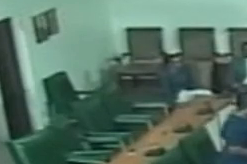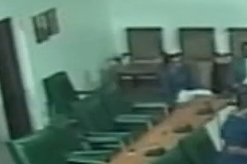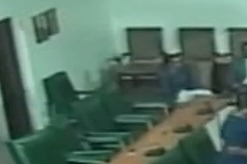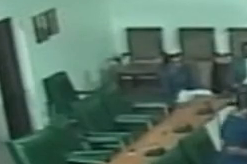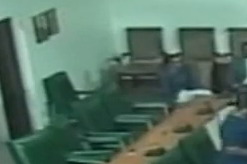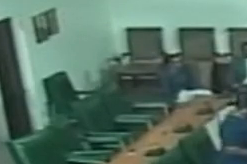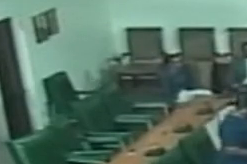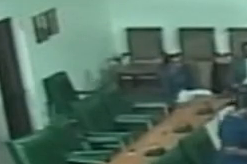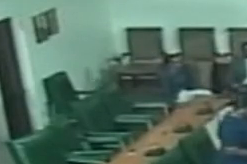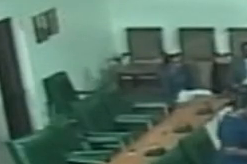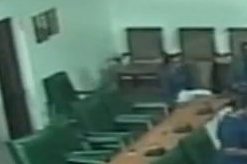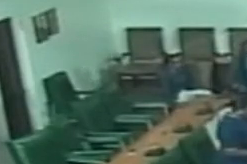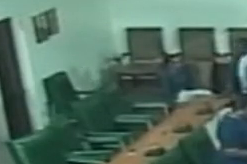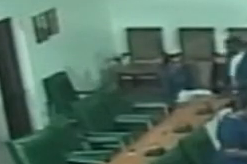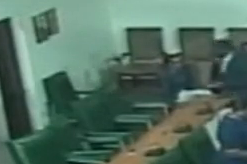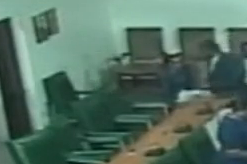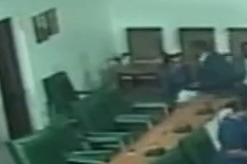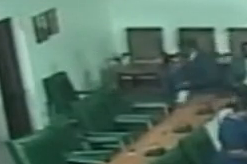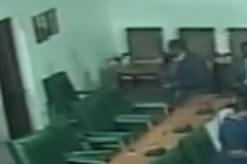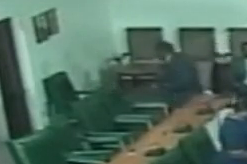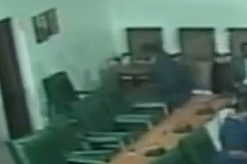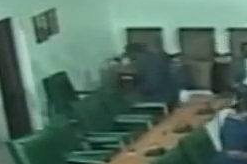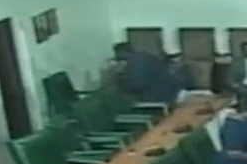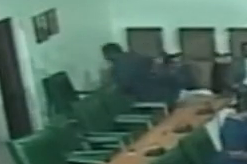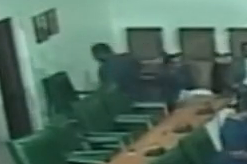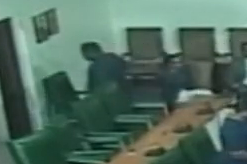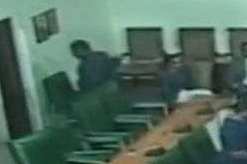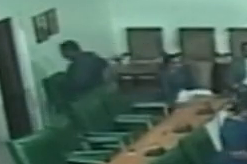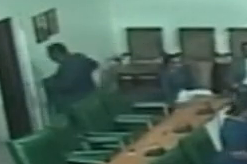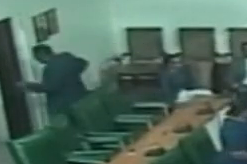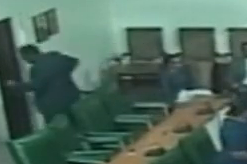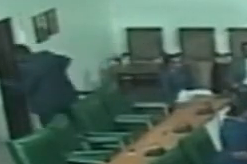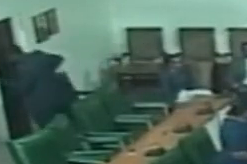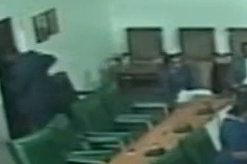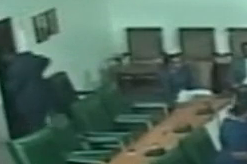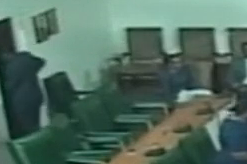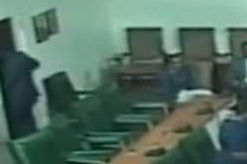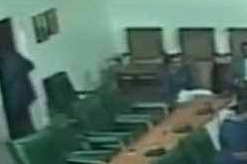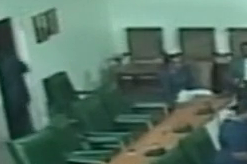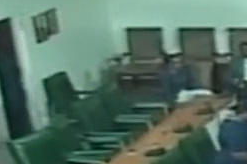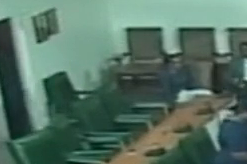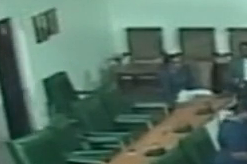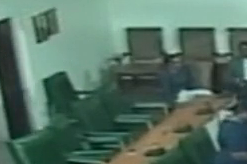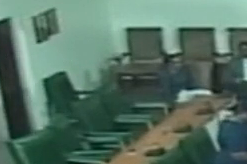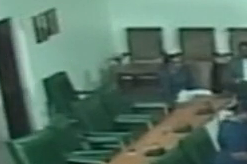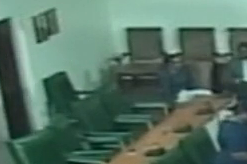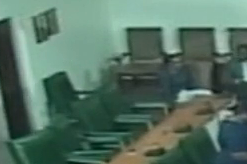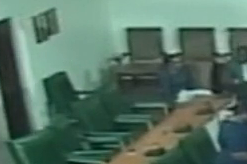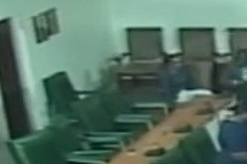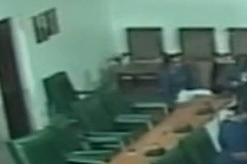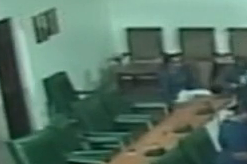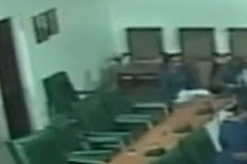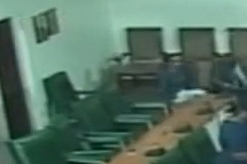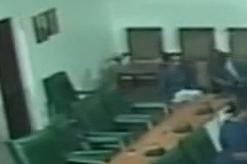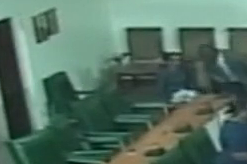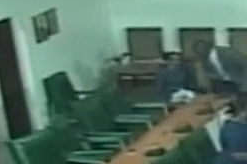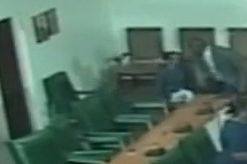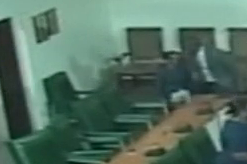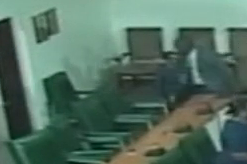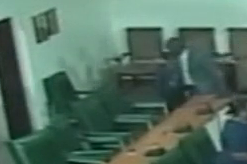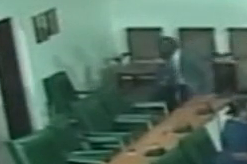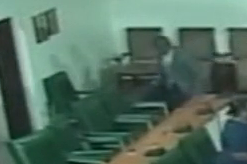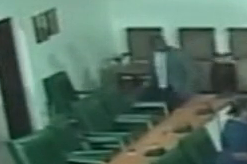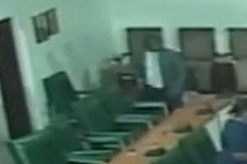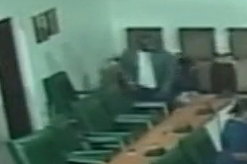Mr. President, this is not the first attack on citizens by ferocious dogs who have not